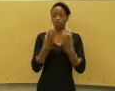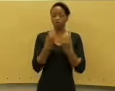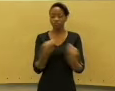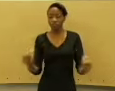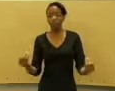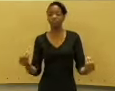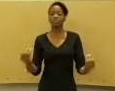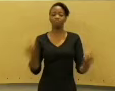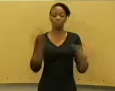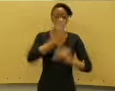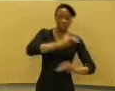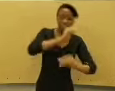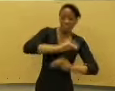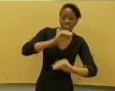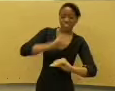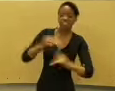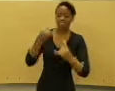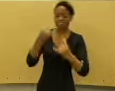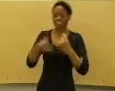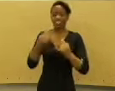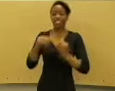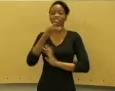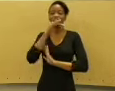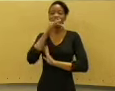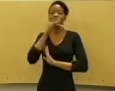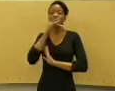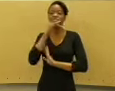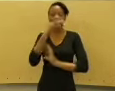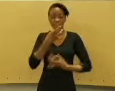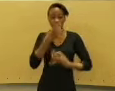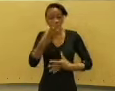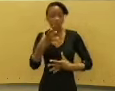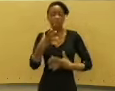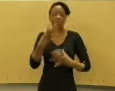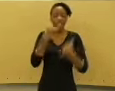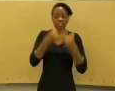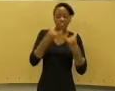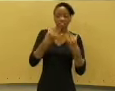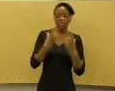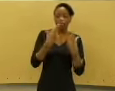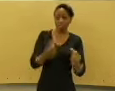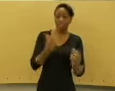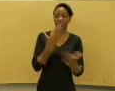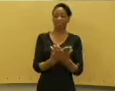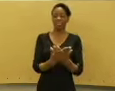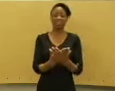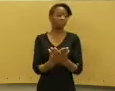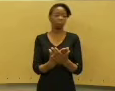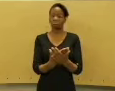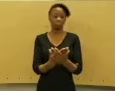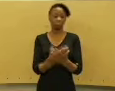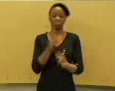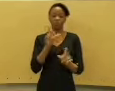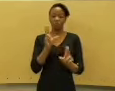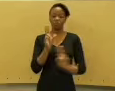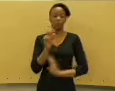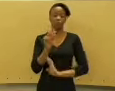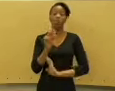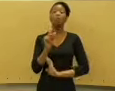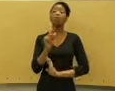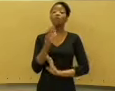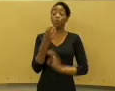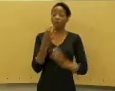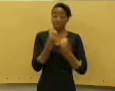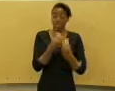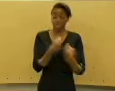No, we're not pushing our kids into sex. But if and when kids become sexual beings, how do they ensure